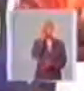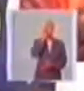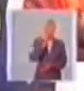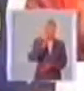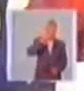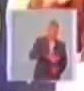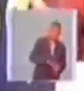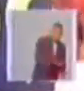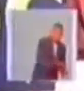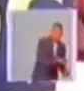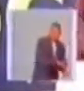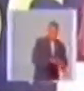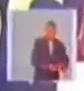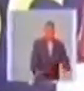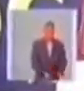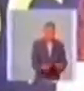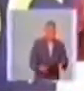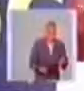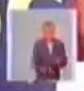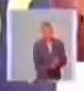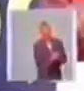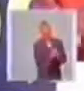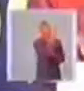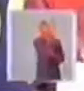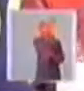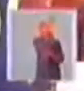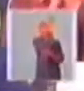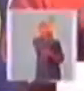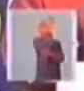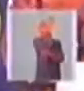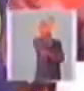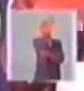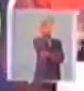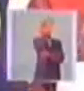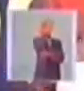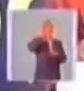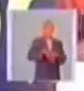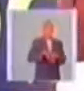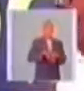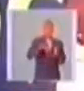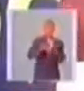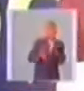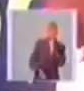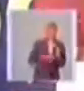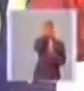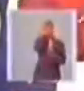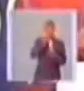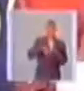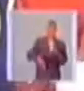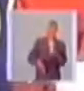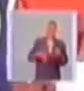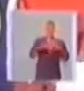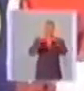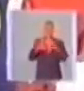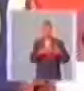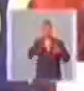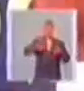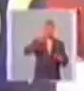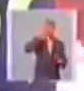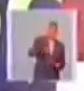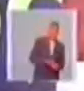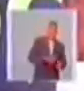dear and was asso Ghana how dear in ye South Africa you dear grapes may ye Oka America you dear grapes and money ye